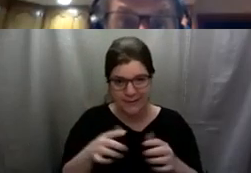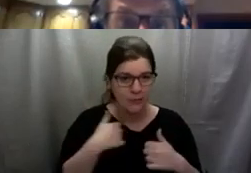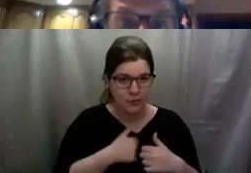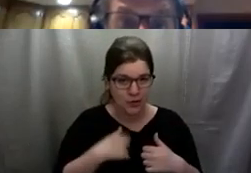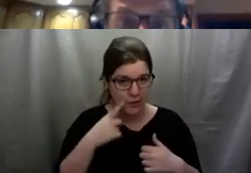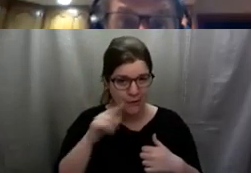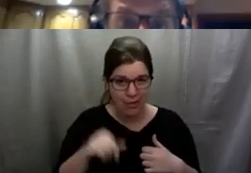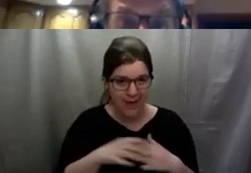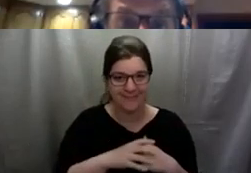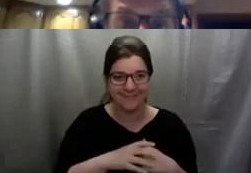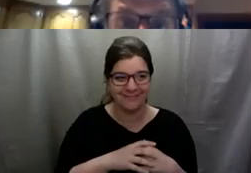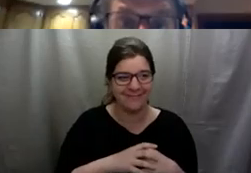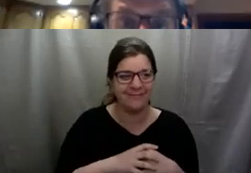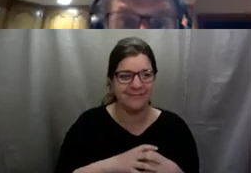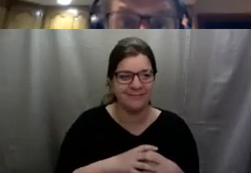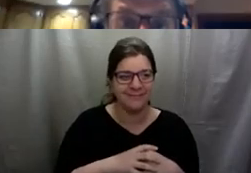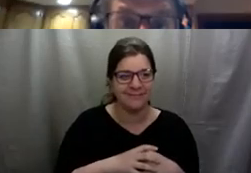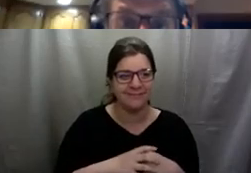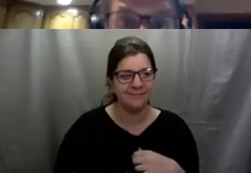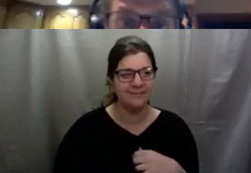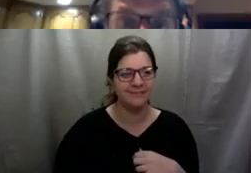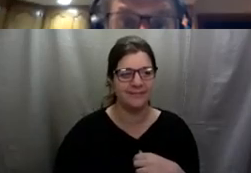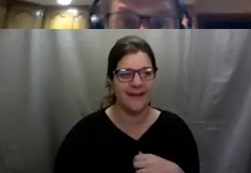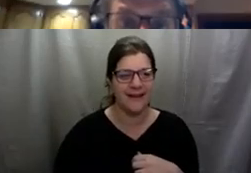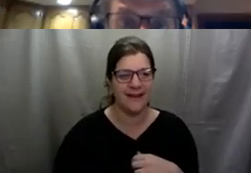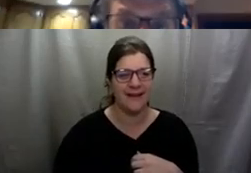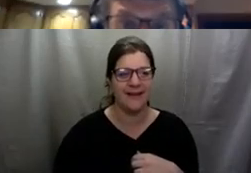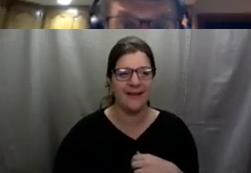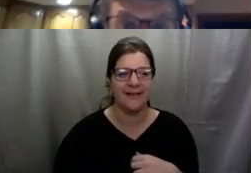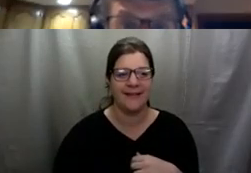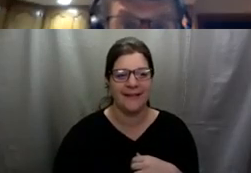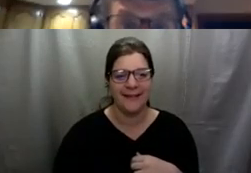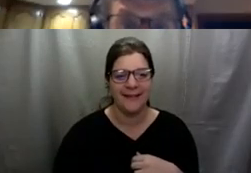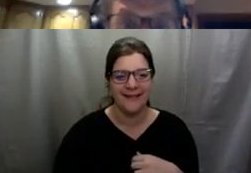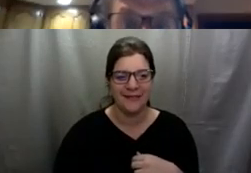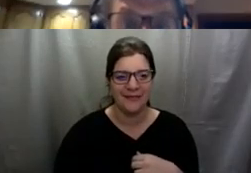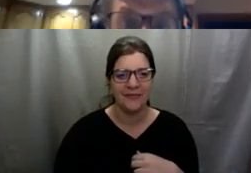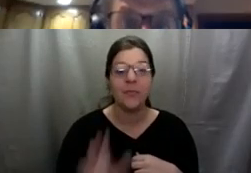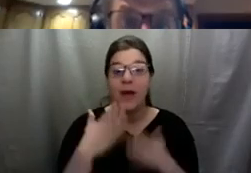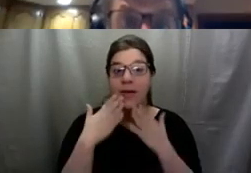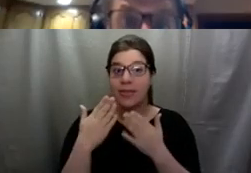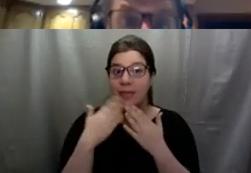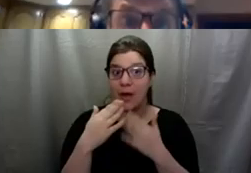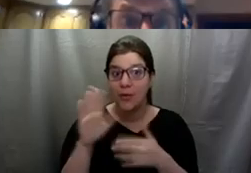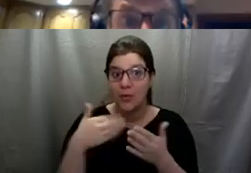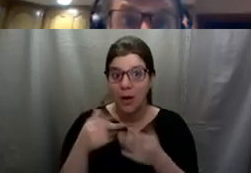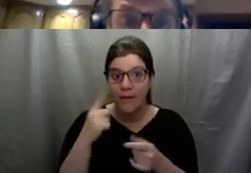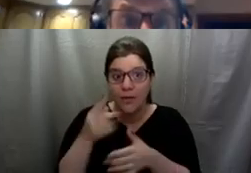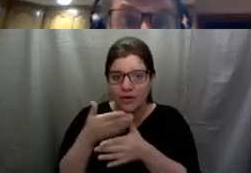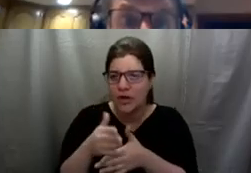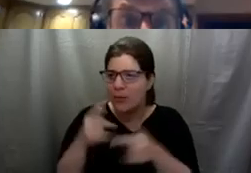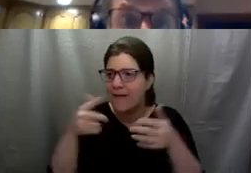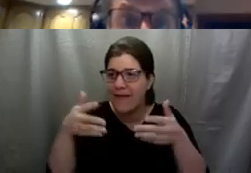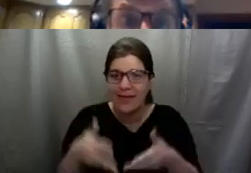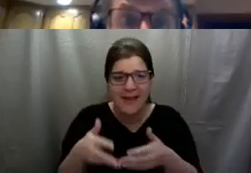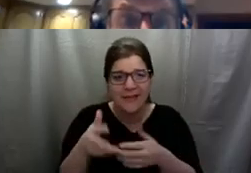fine. Thank you all for sharing. Real quick, we may have just 2 or 3 minutes. Does anybody